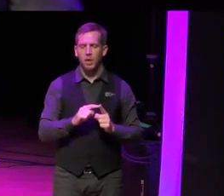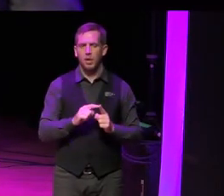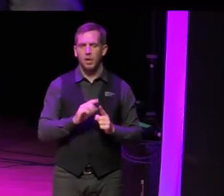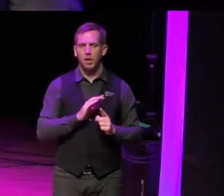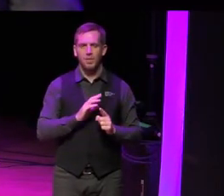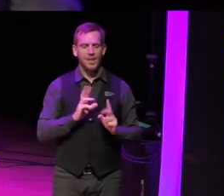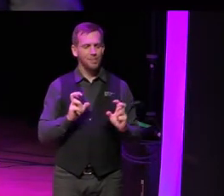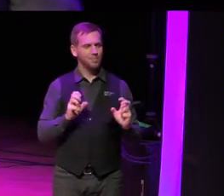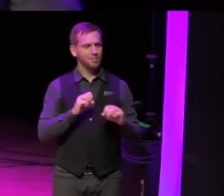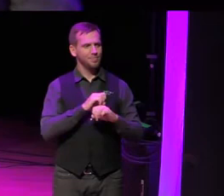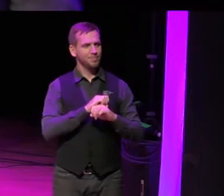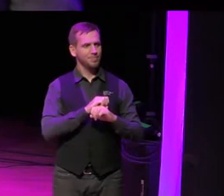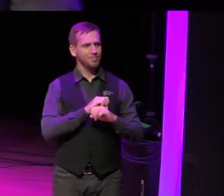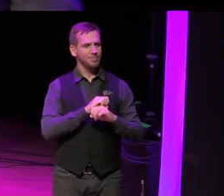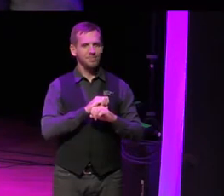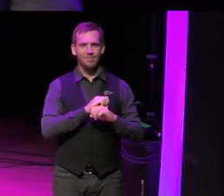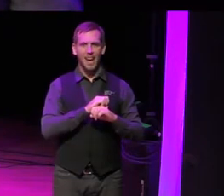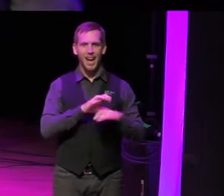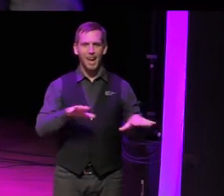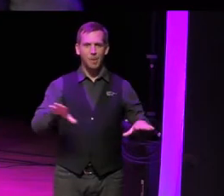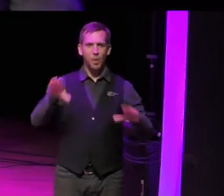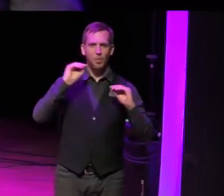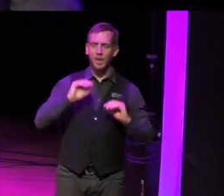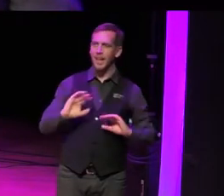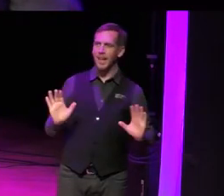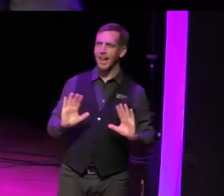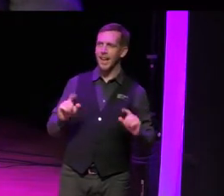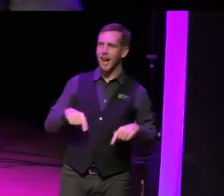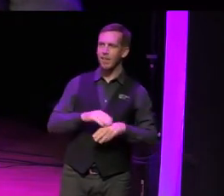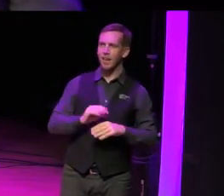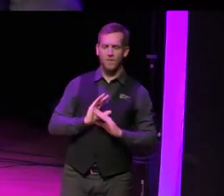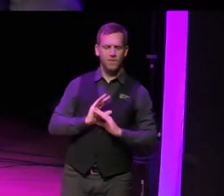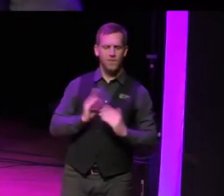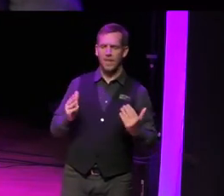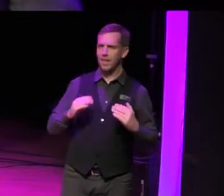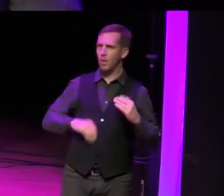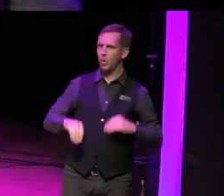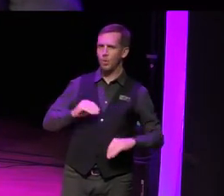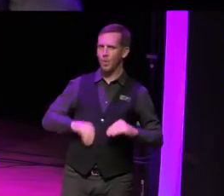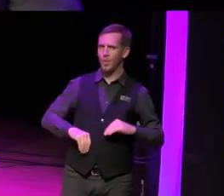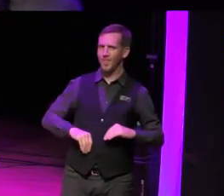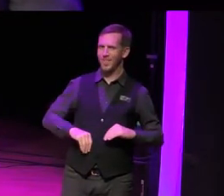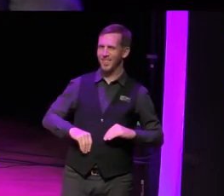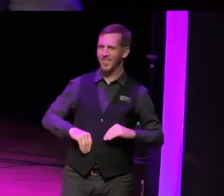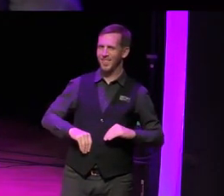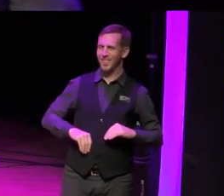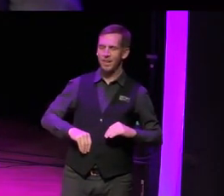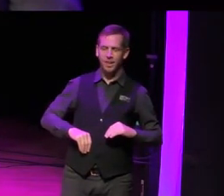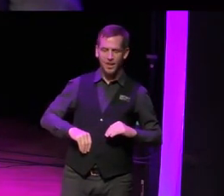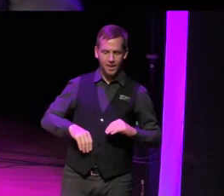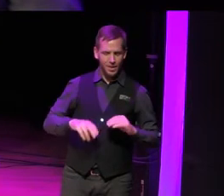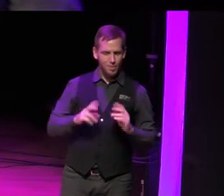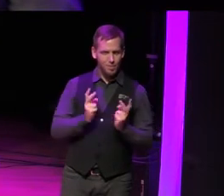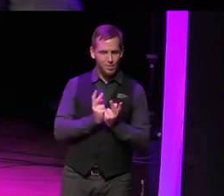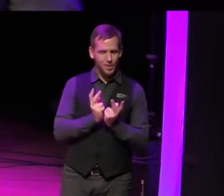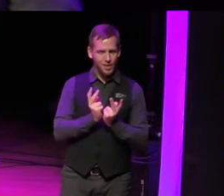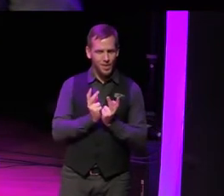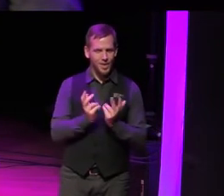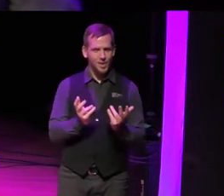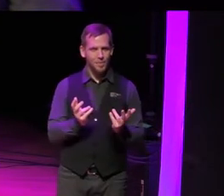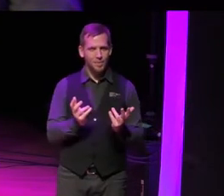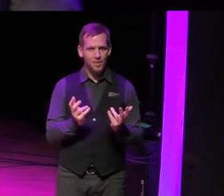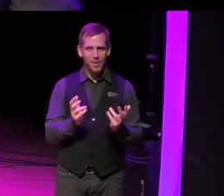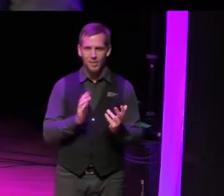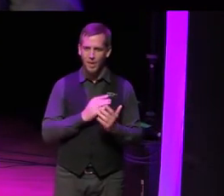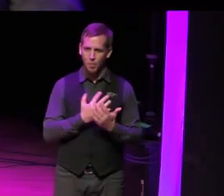there is a sense that there could be no corruption. So there is a lot of meeting places, which is very good in Sweden. We can meet like